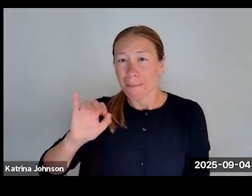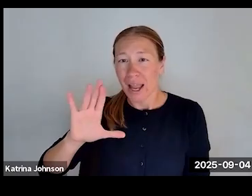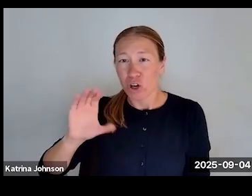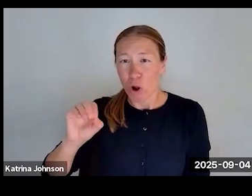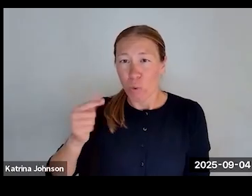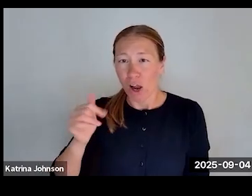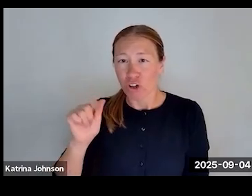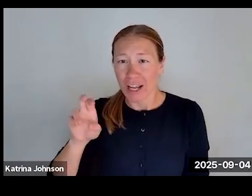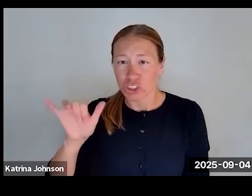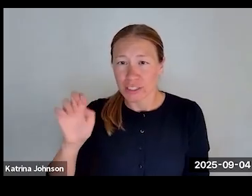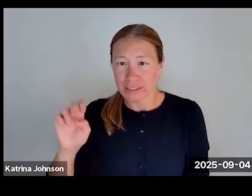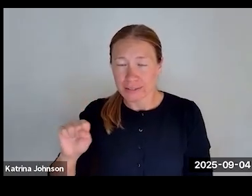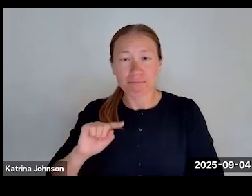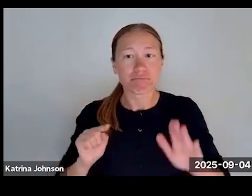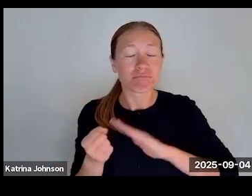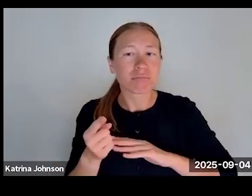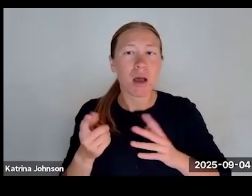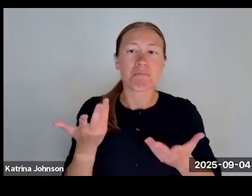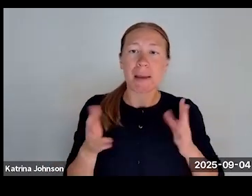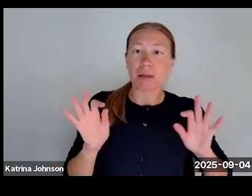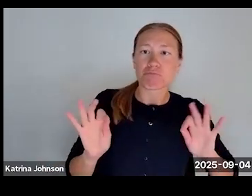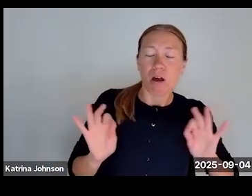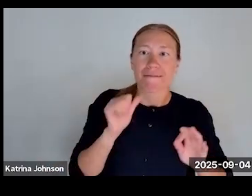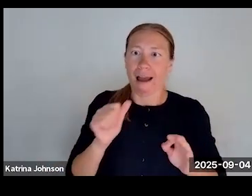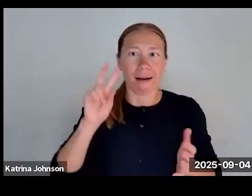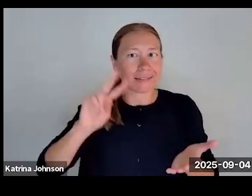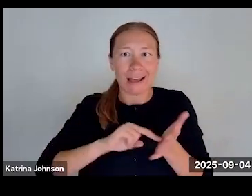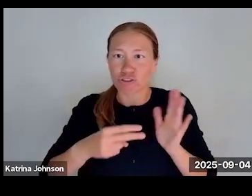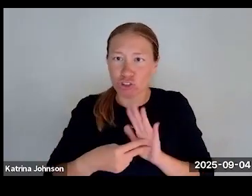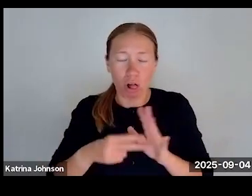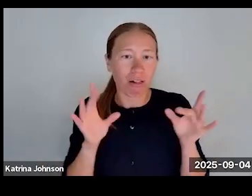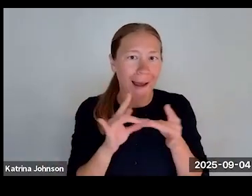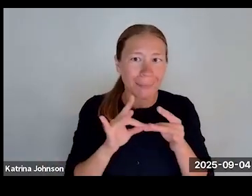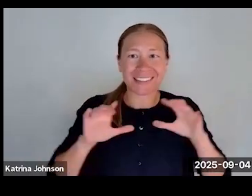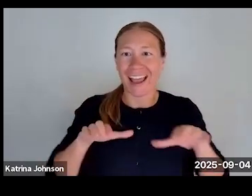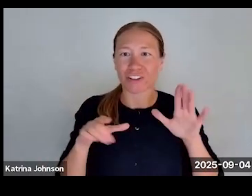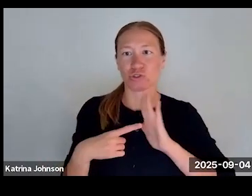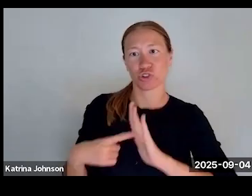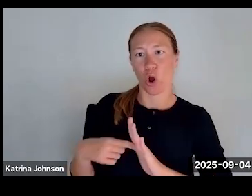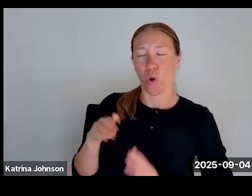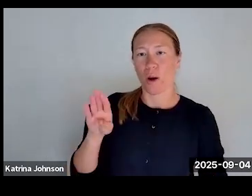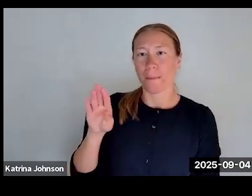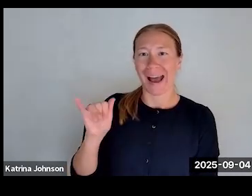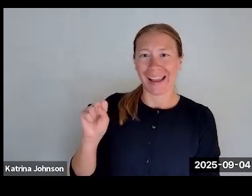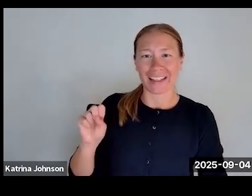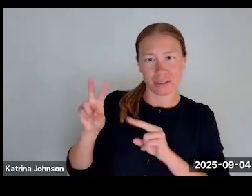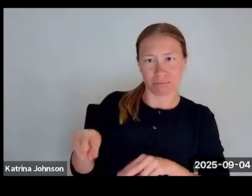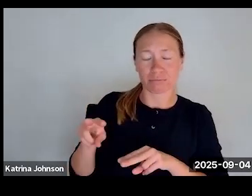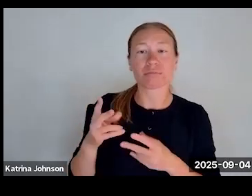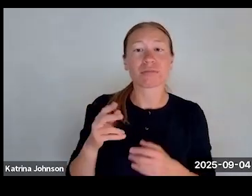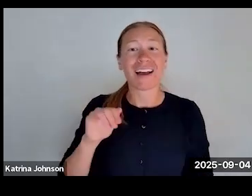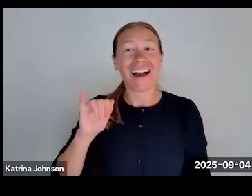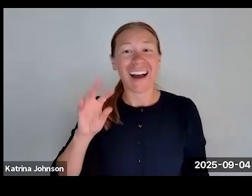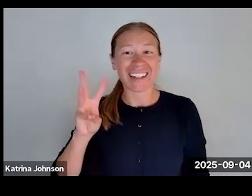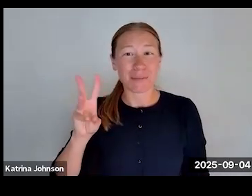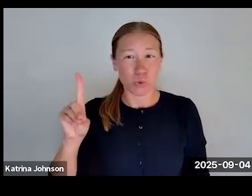referring to the subtle, often unintentional actions or comments that communicate bias. For individuals with